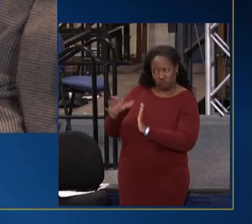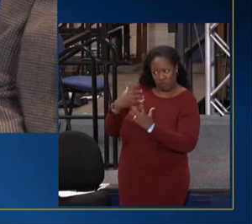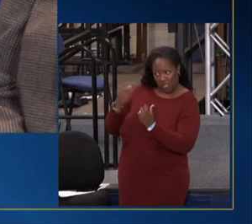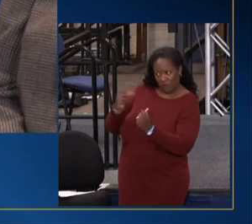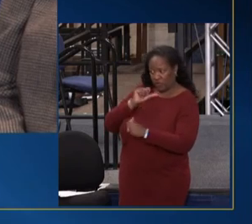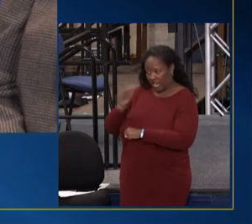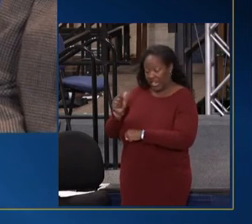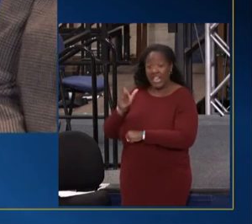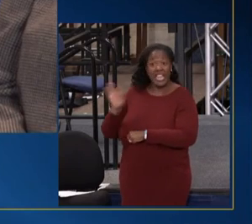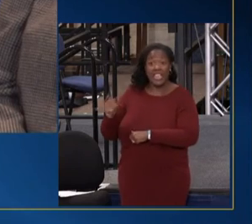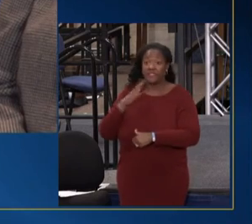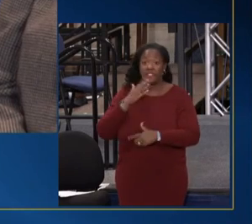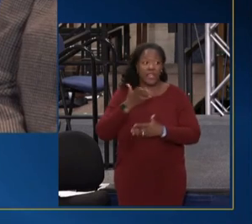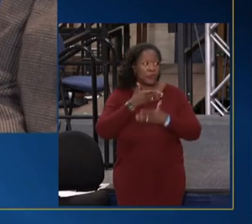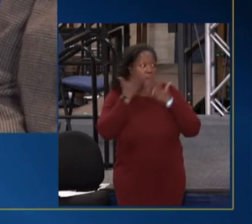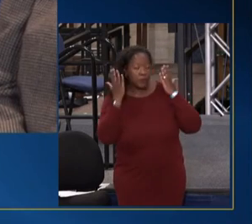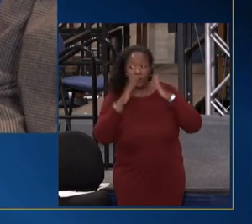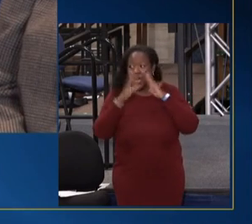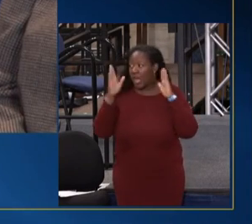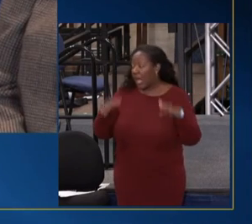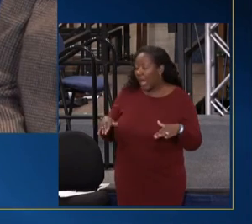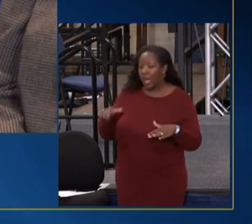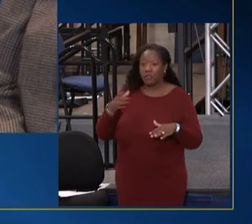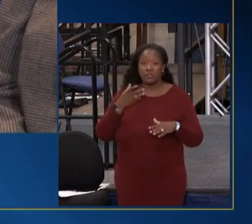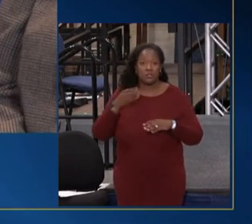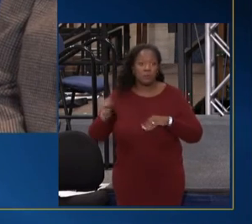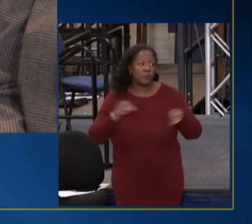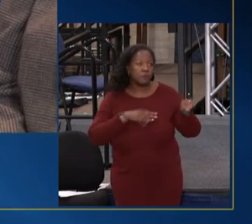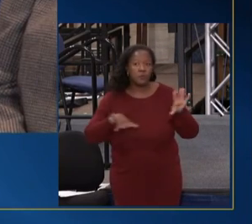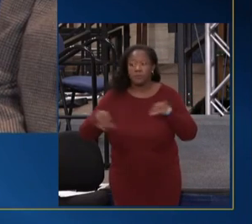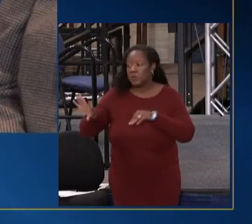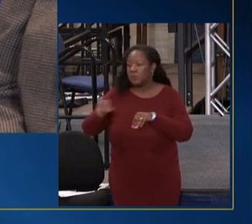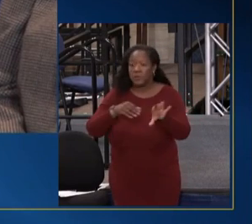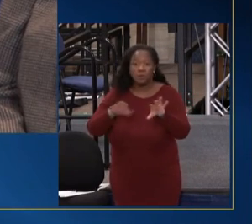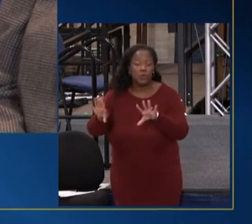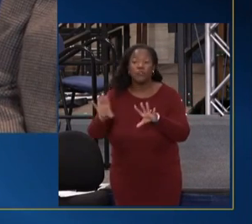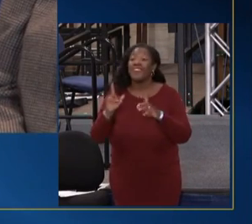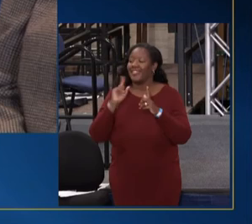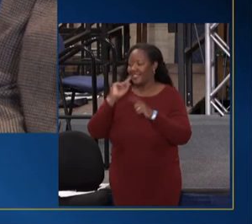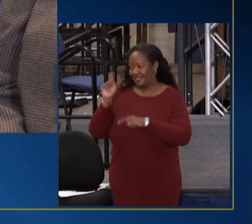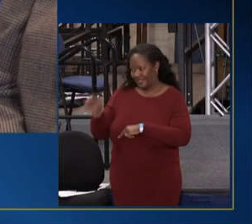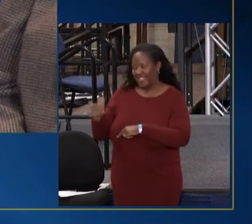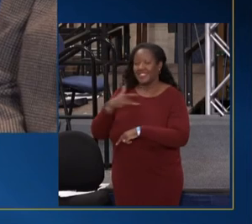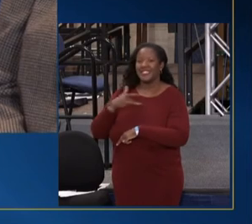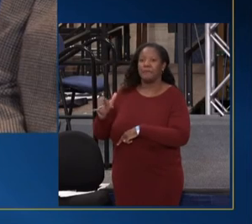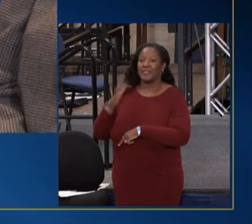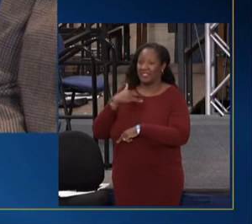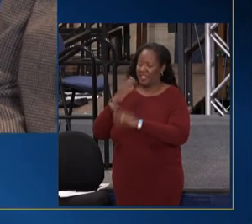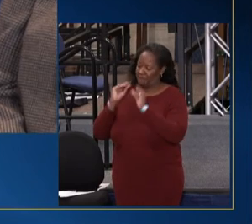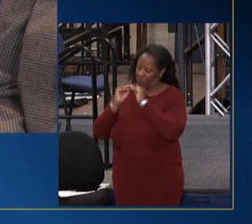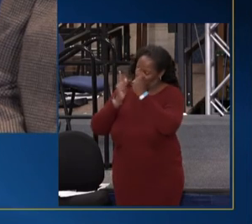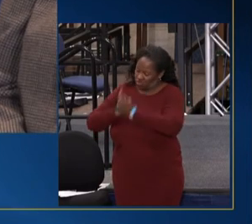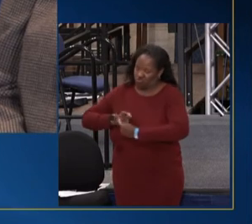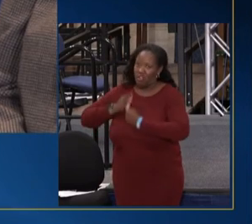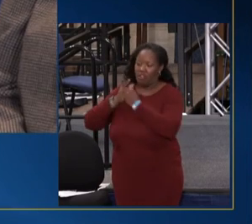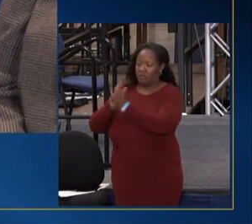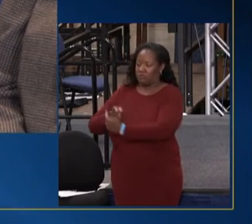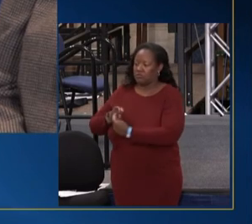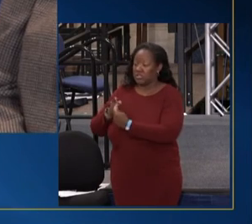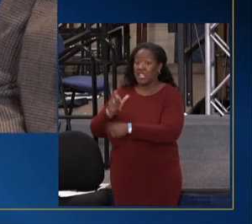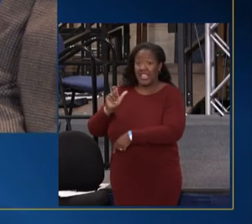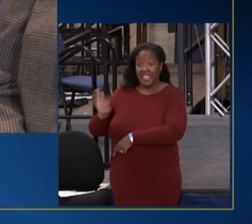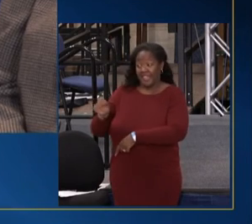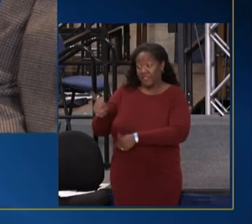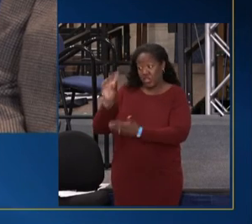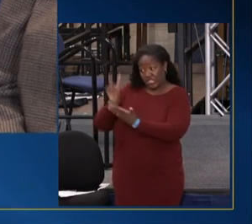who are unstably housed, at risk for housing instability, all face an uphill climb. And so someone being